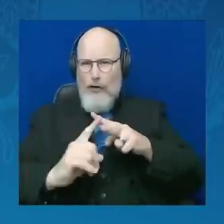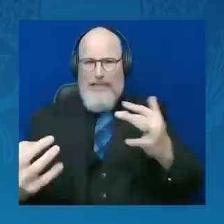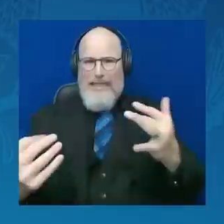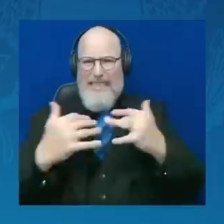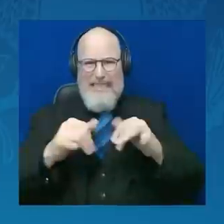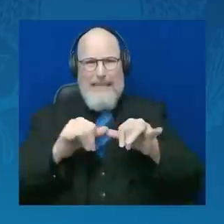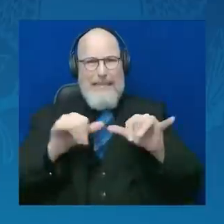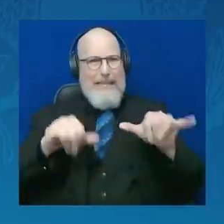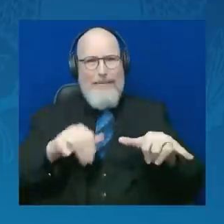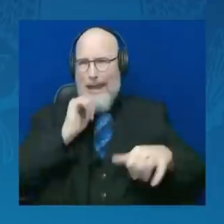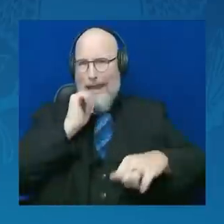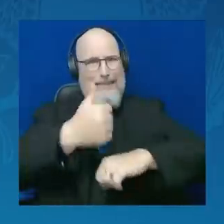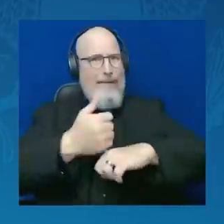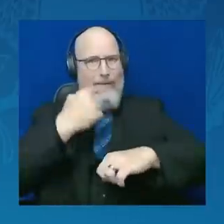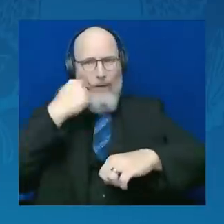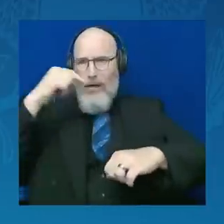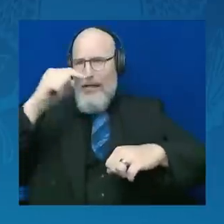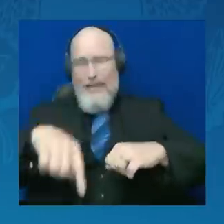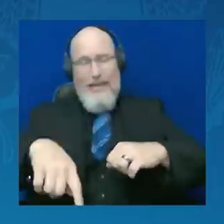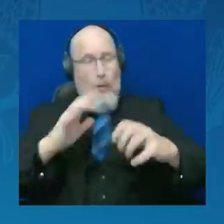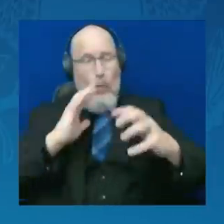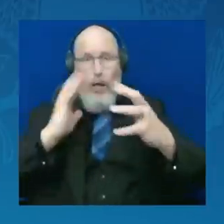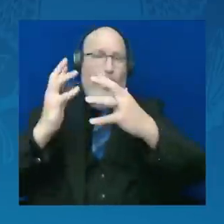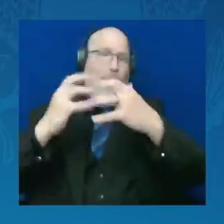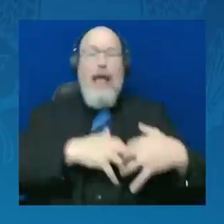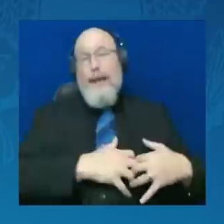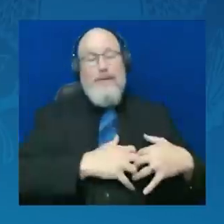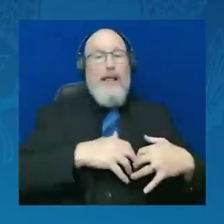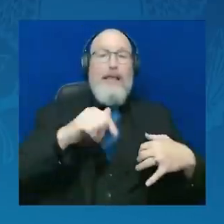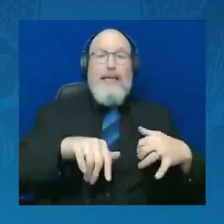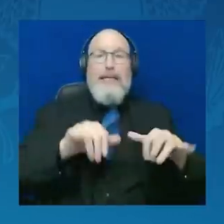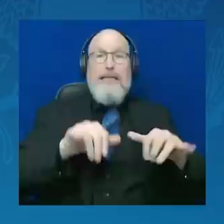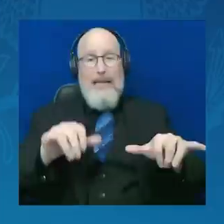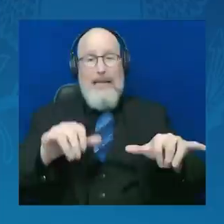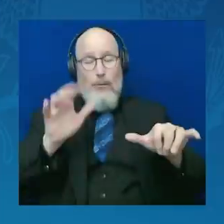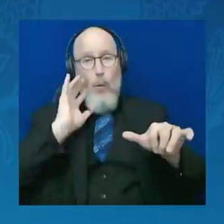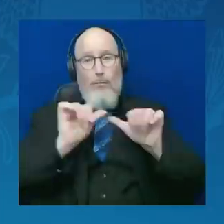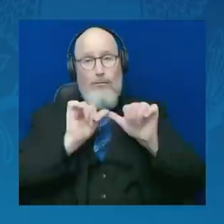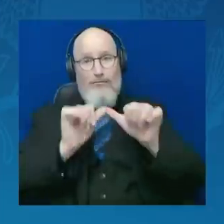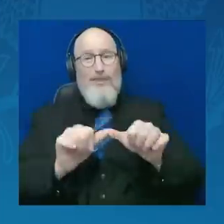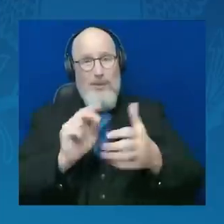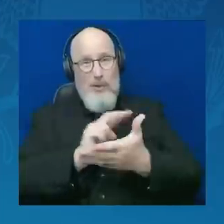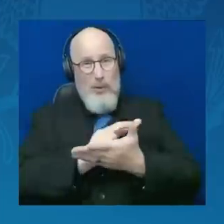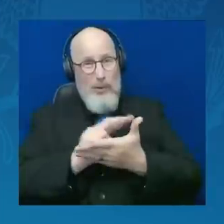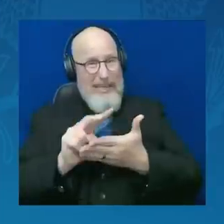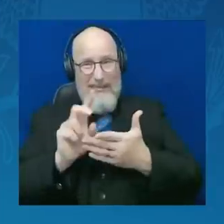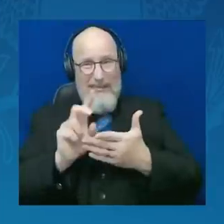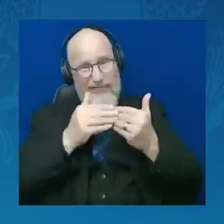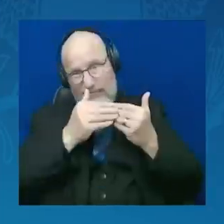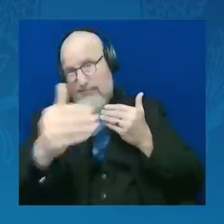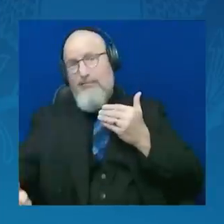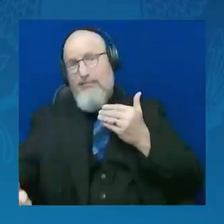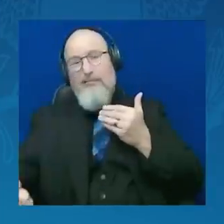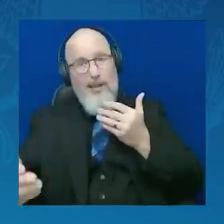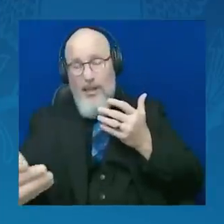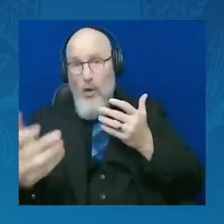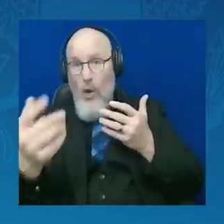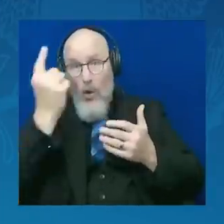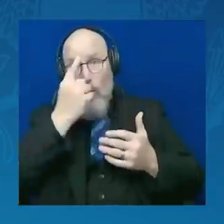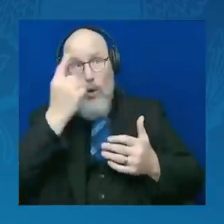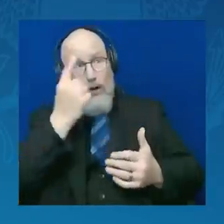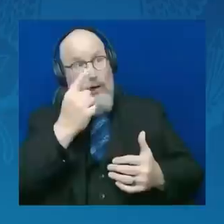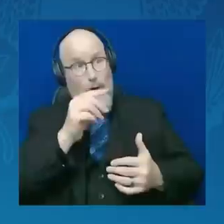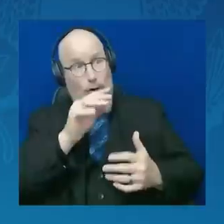an improvised system that can work for maybe 2 weeks, but not indefinitely. And I'm wondering what the United States is going to do more specifically to set up a